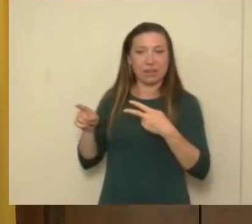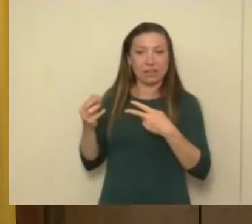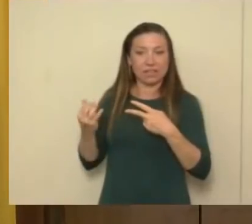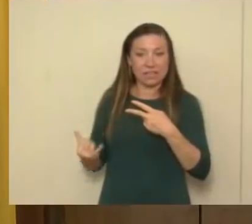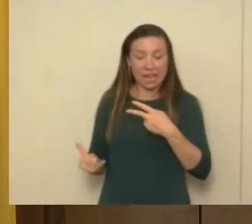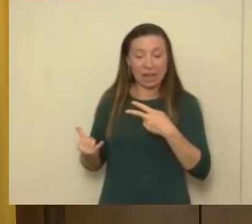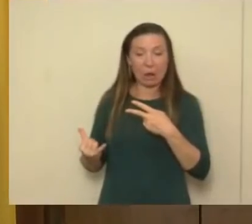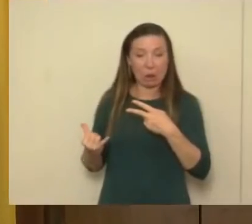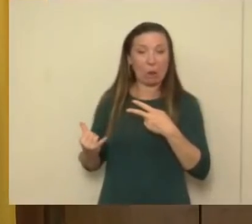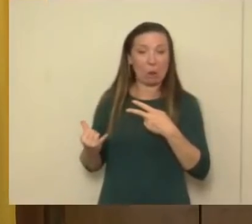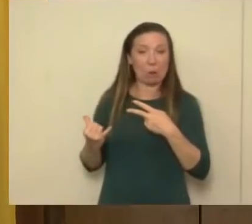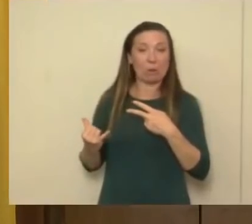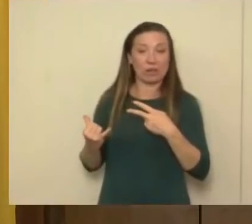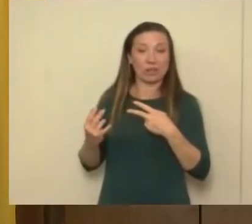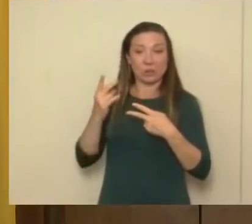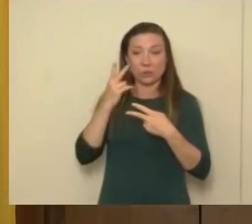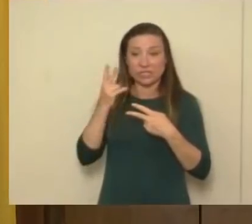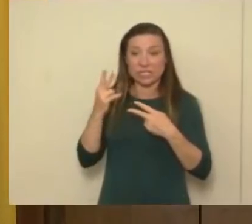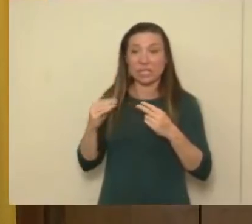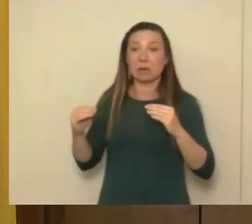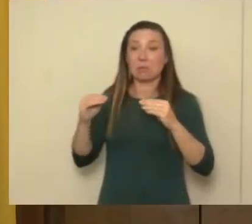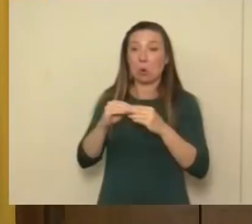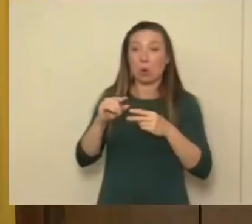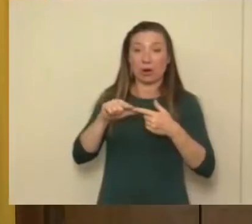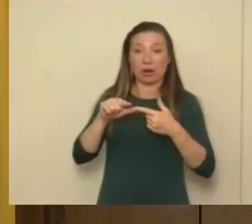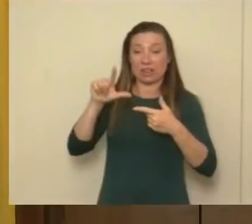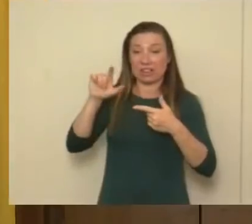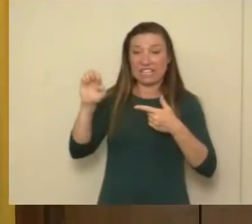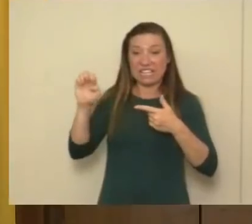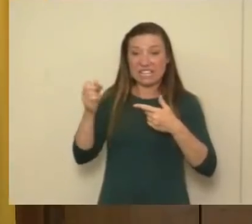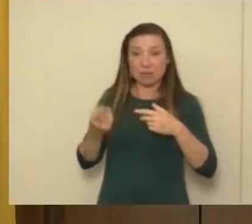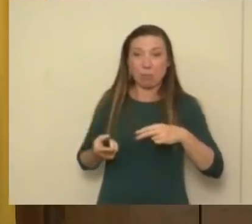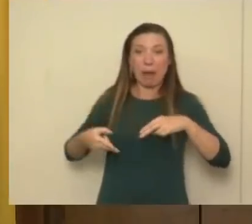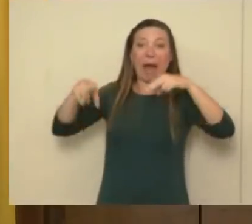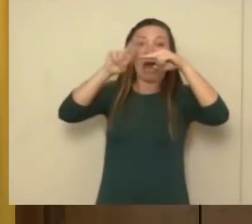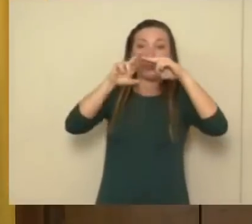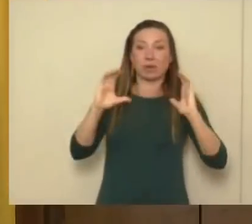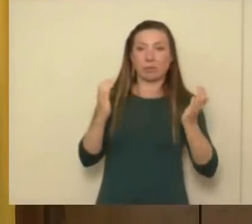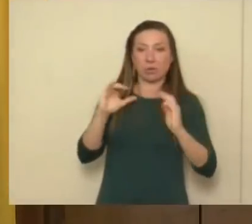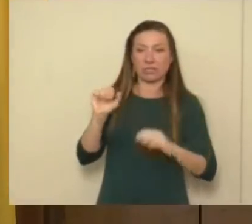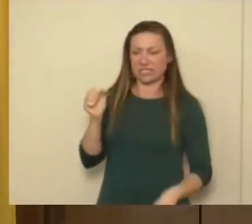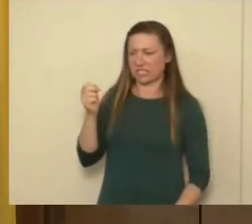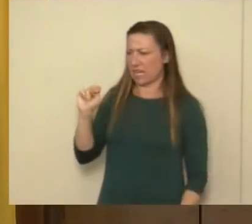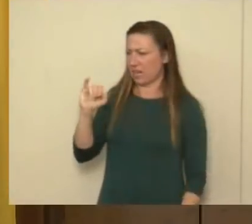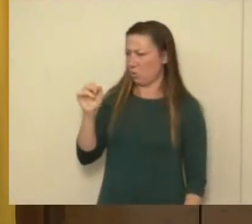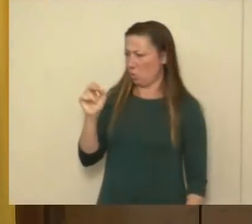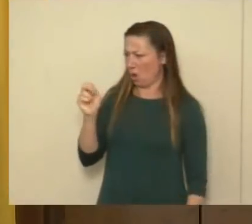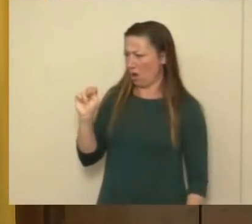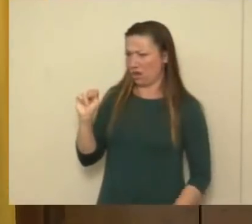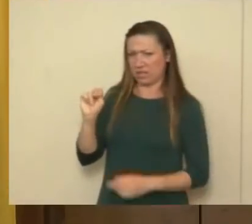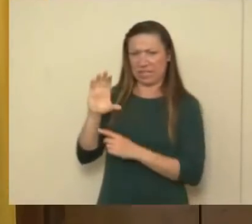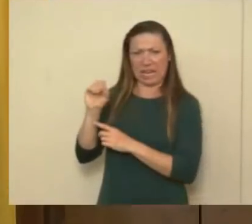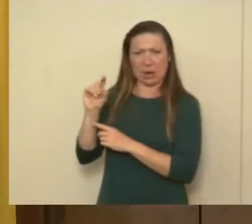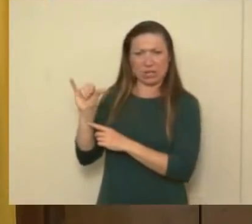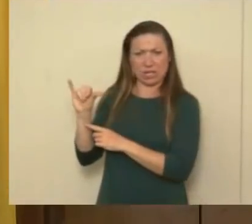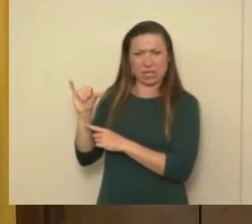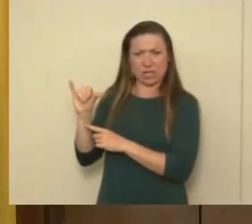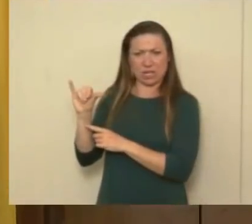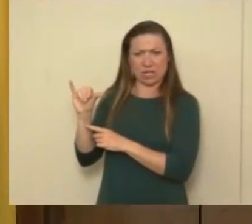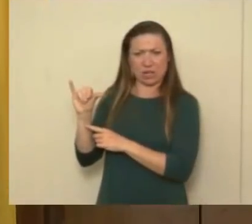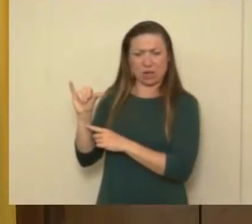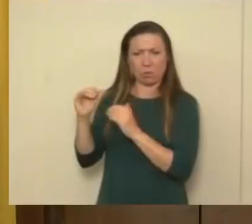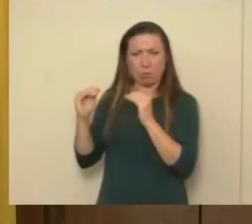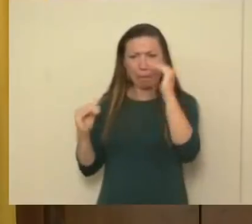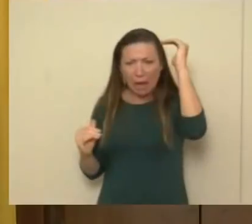Lee County than you have now in San Juan County. These are all very troubling statistics, and